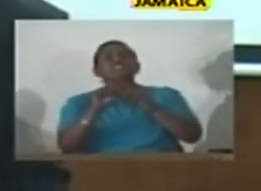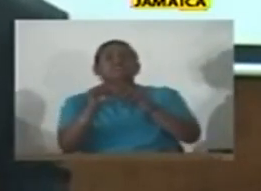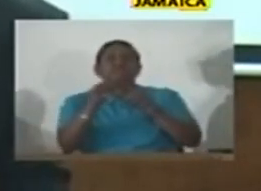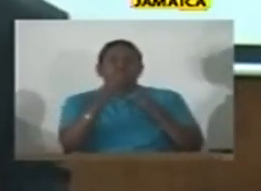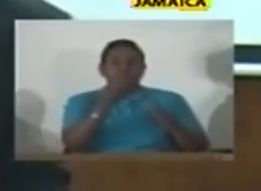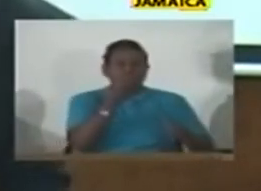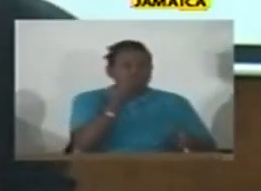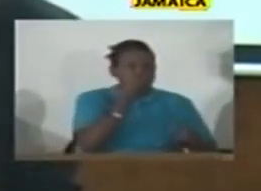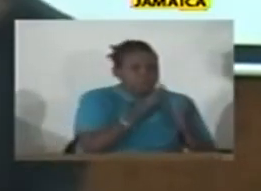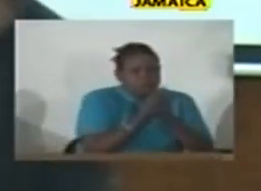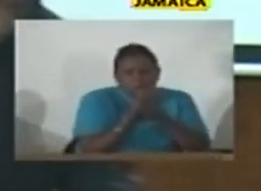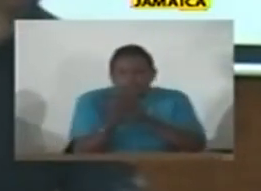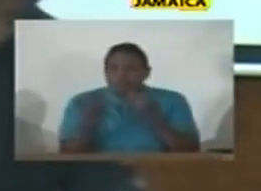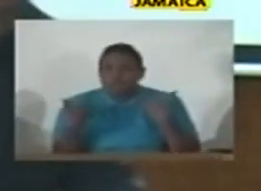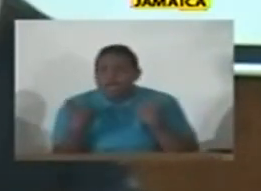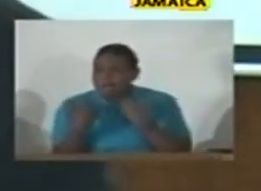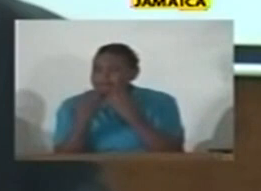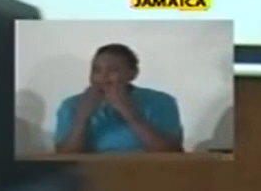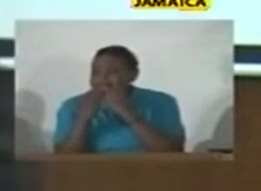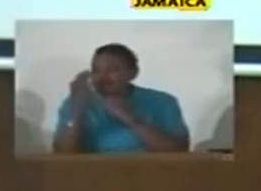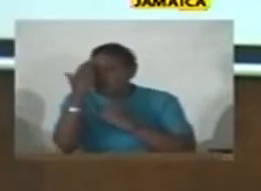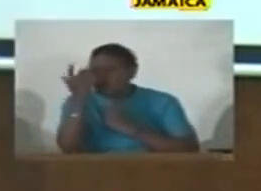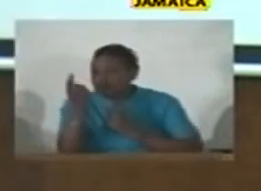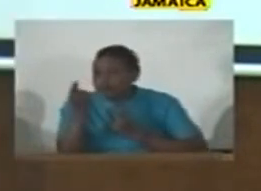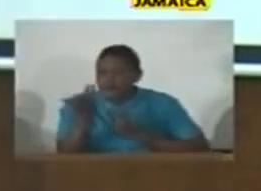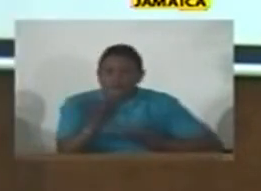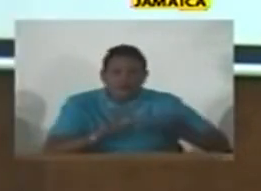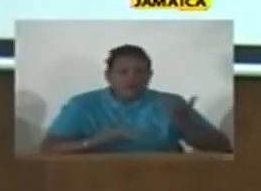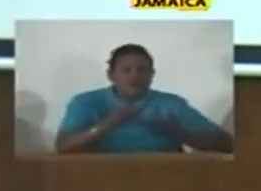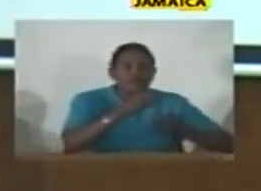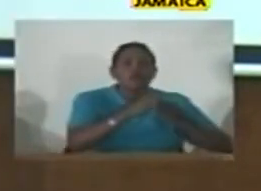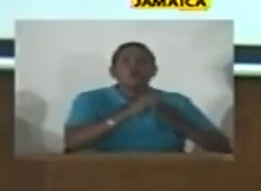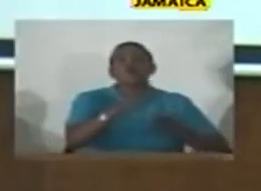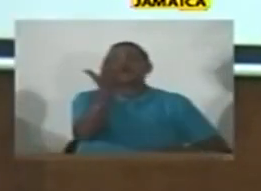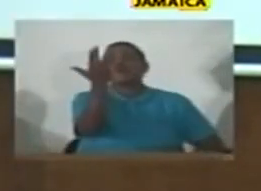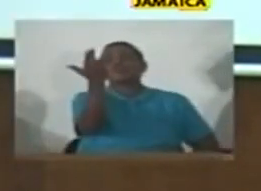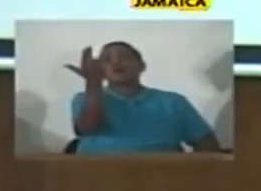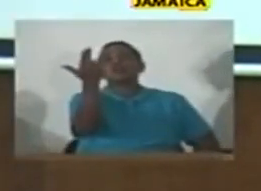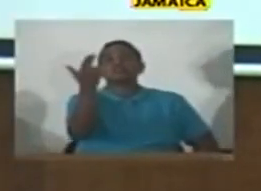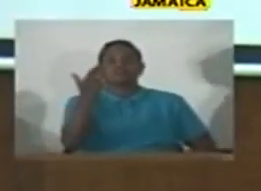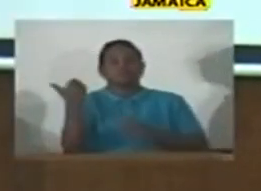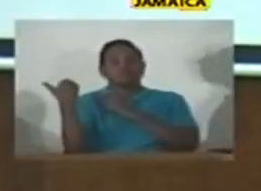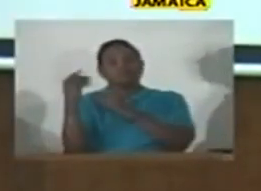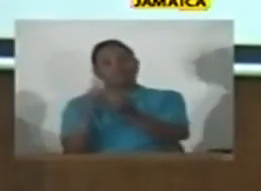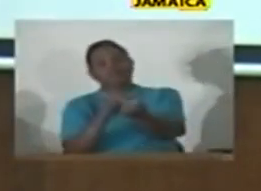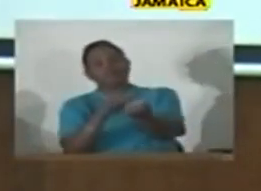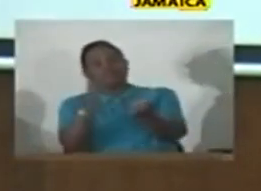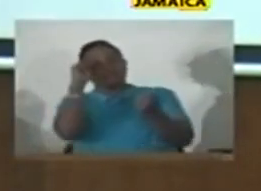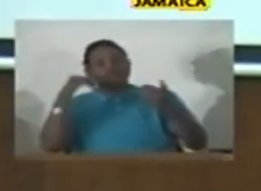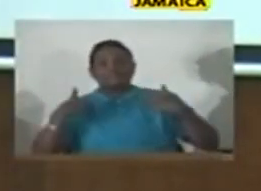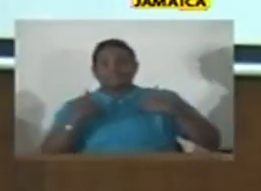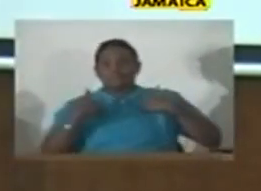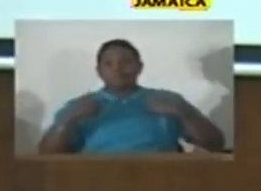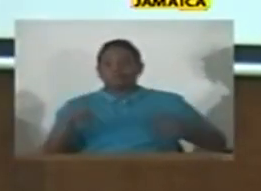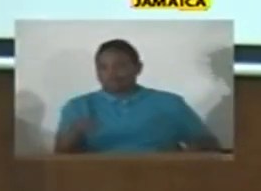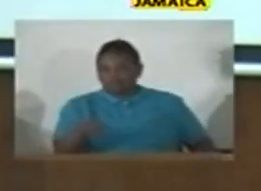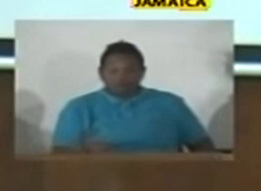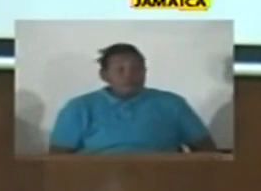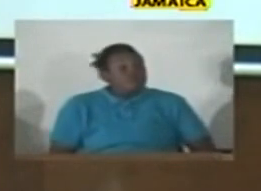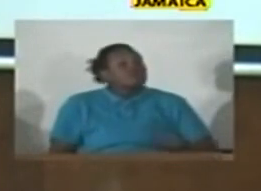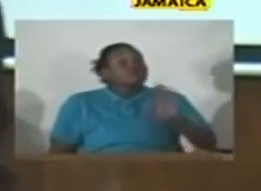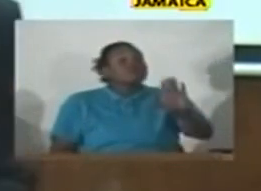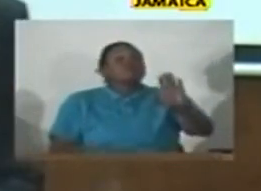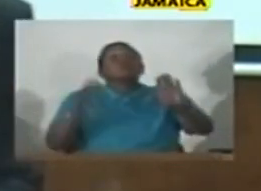animal care, including 13 veterinarians. Mr. Speaker, part of